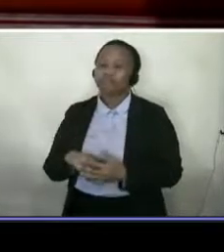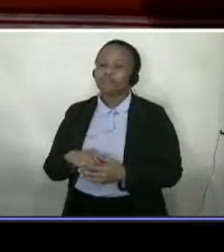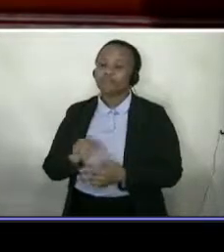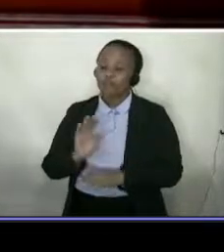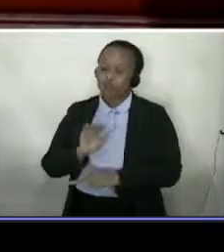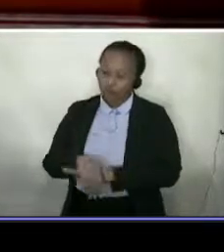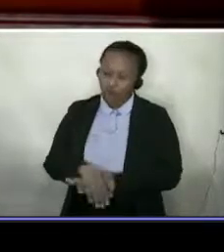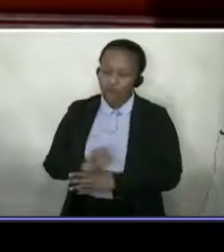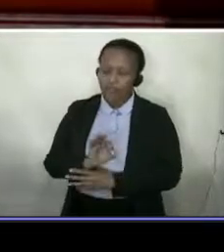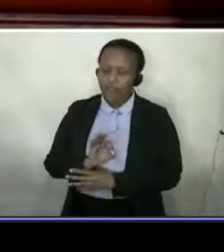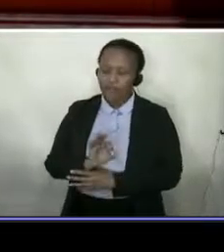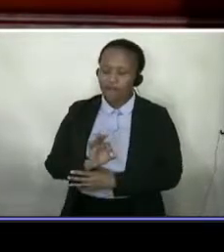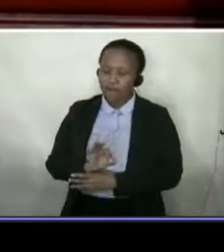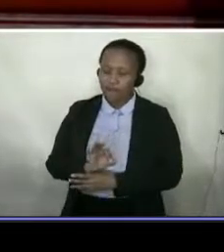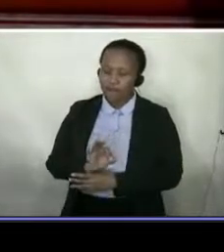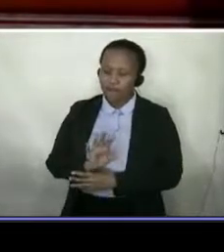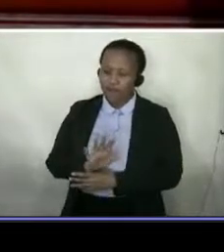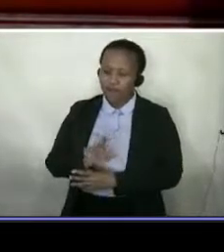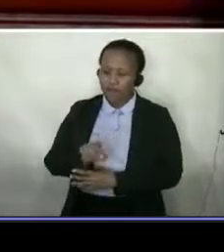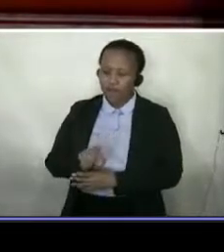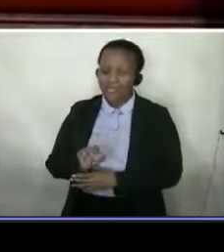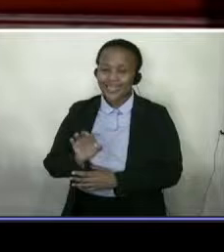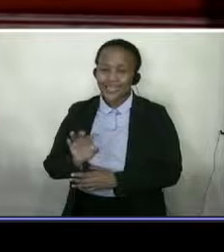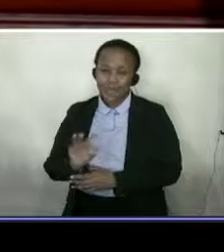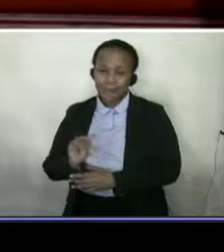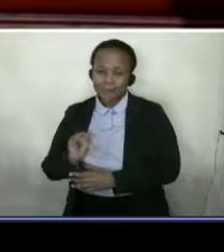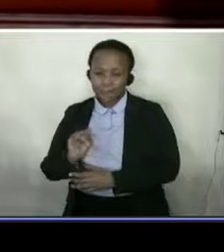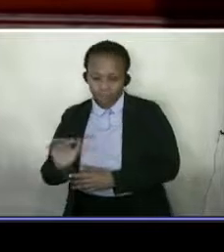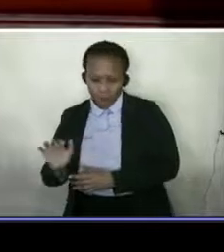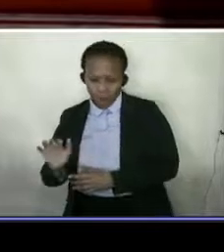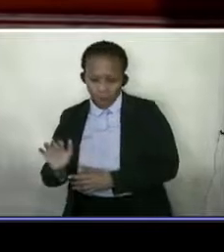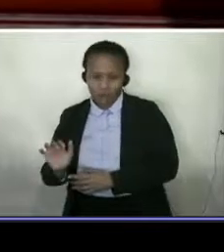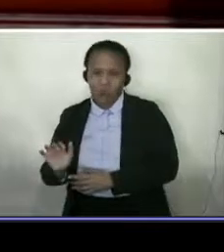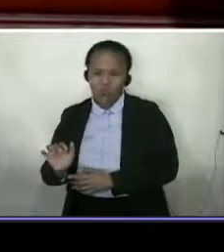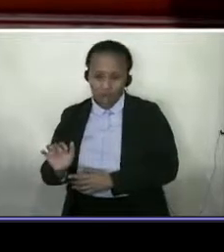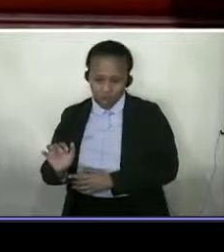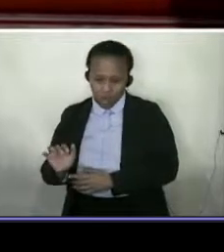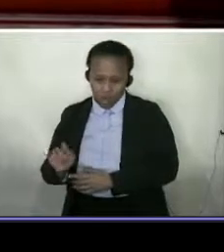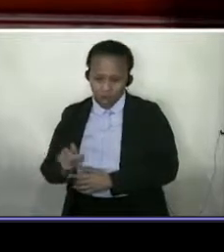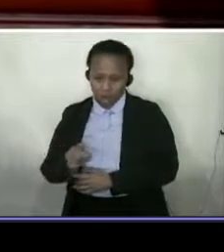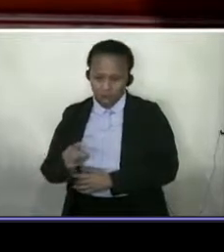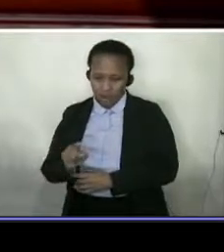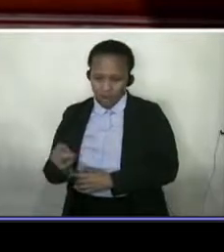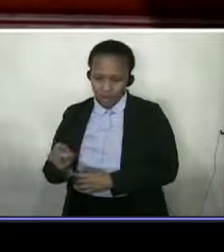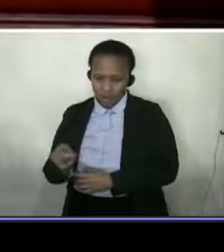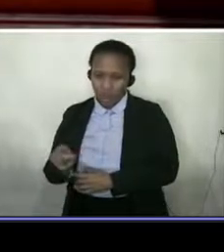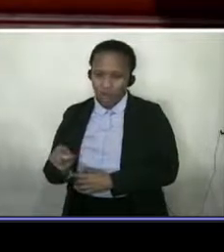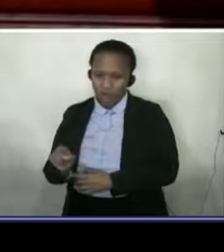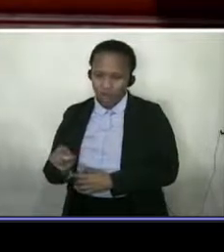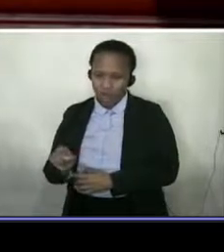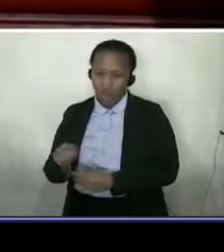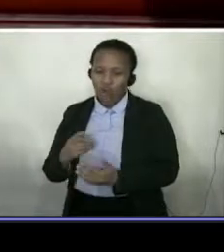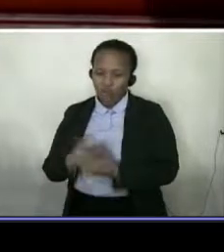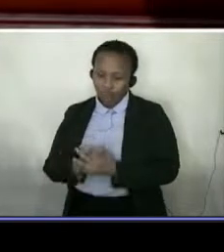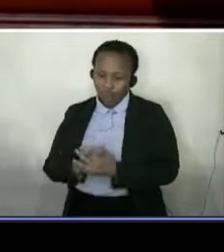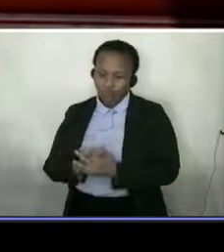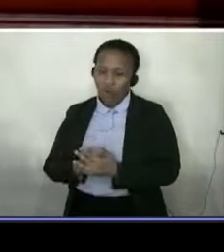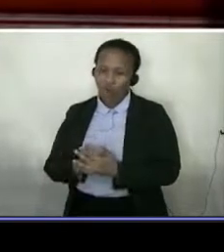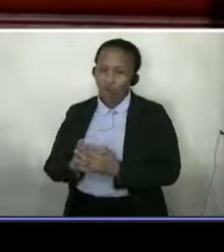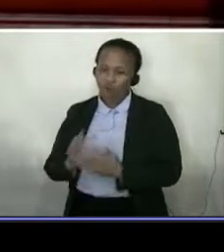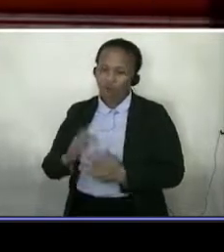5.3 million rand was condoned because it met the